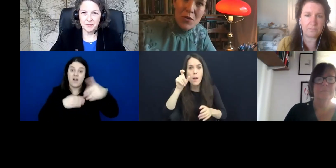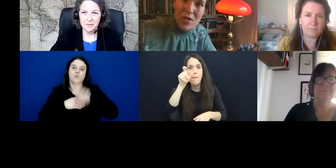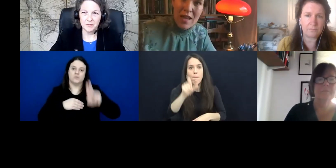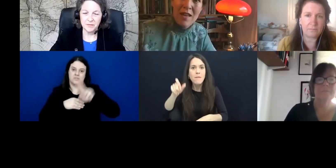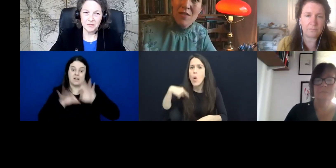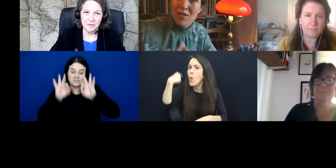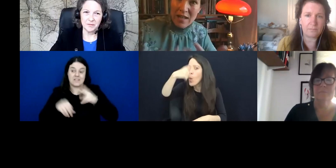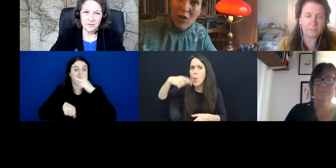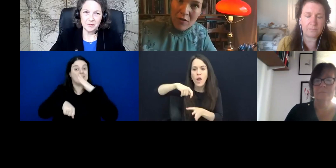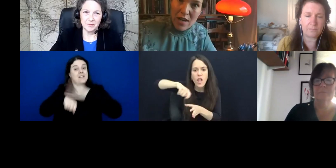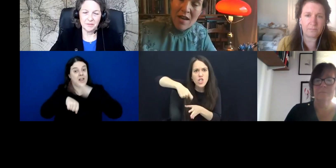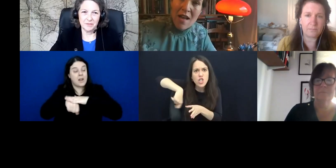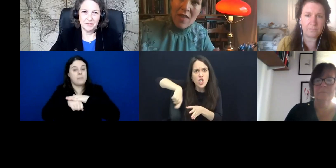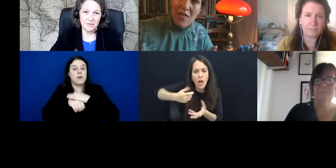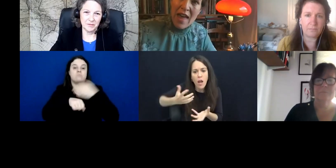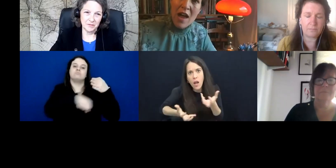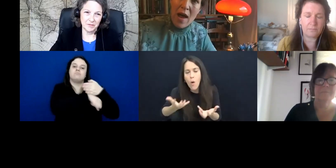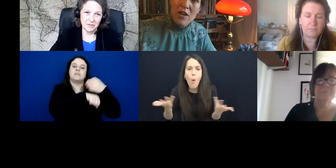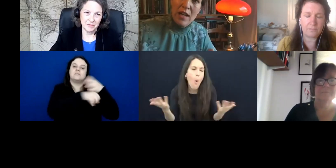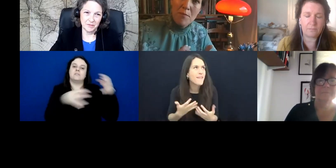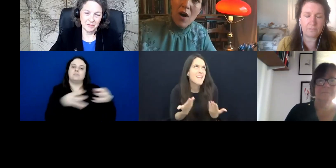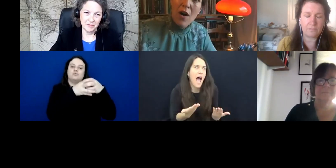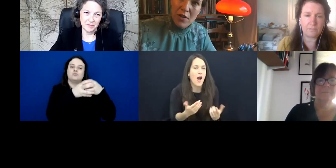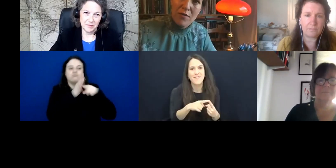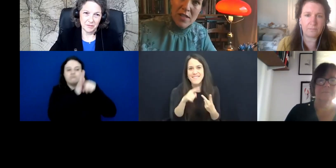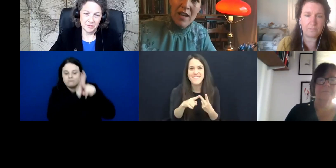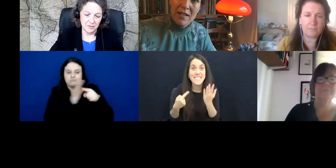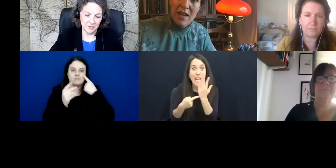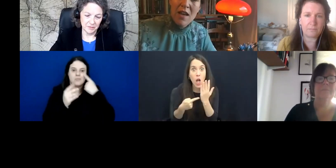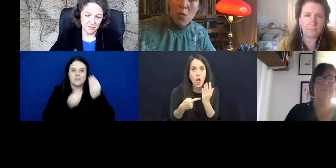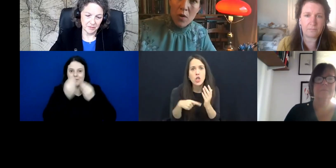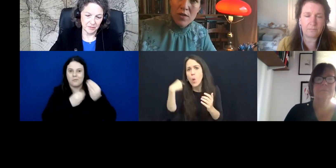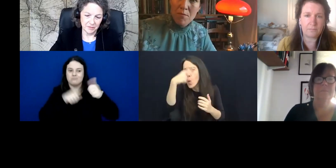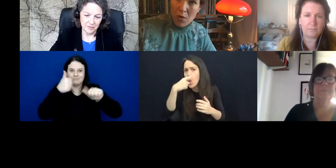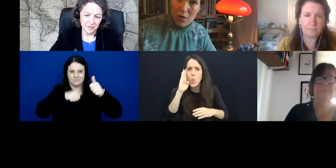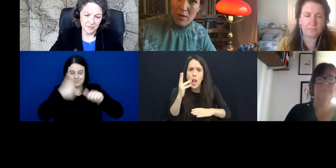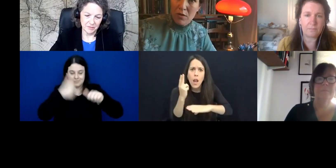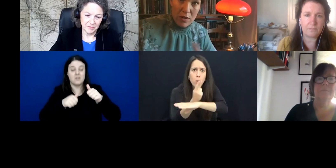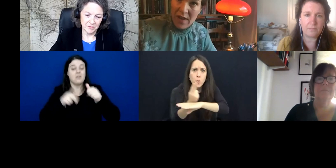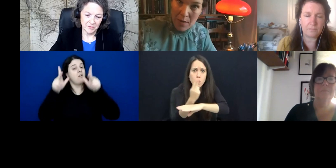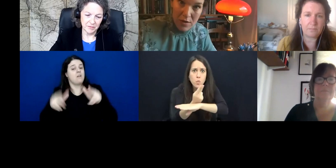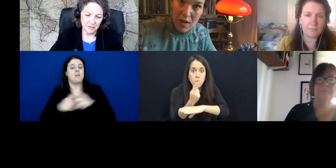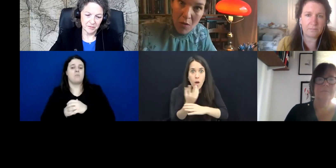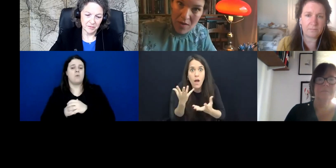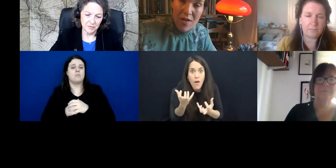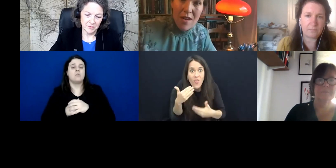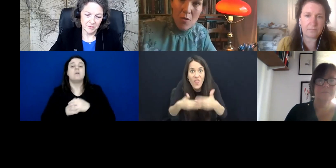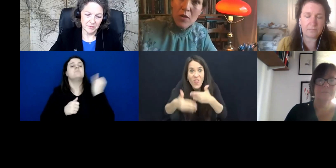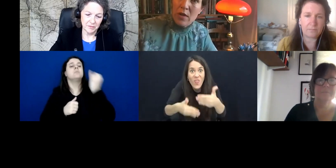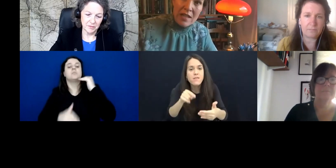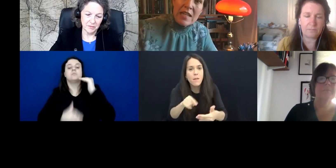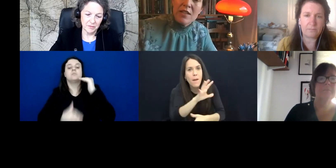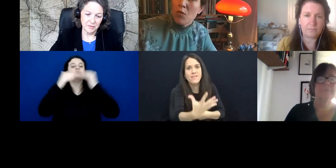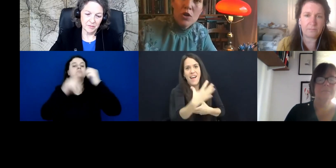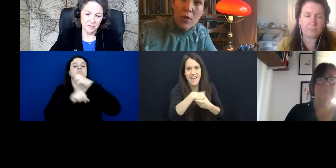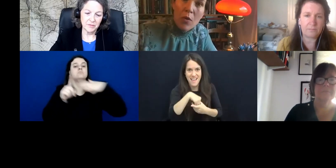people using technology, that they're actually part of deciding what's important to develop to start with. What